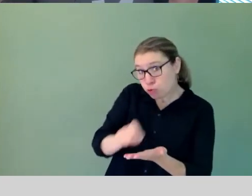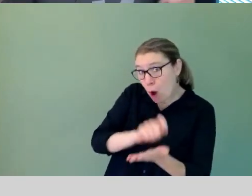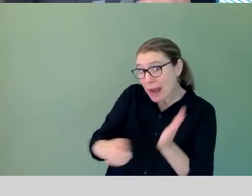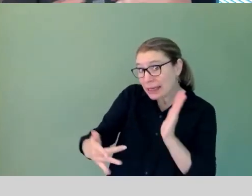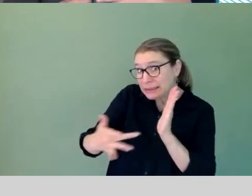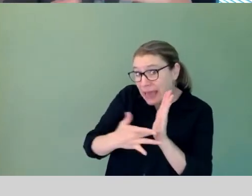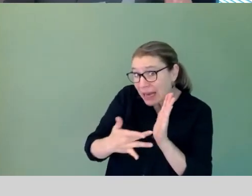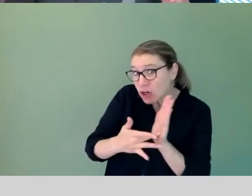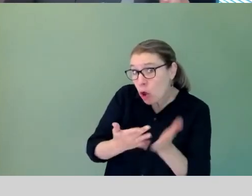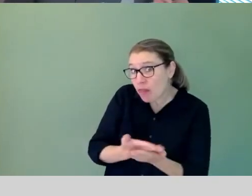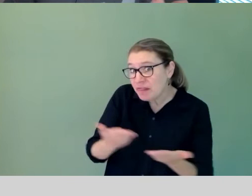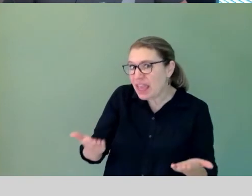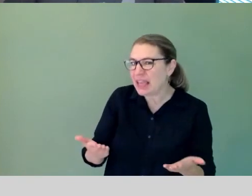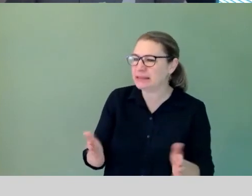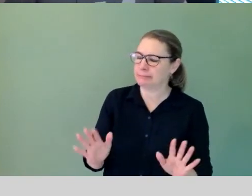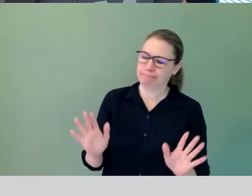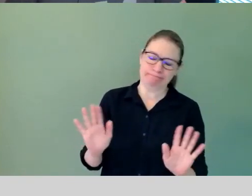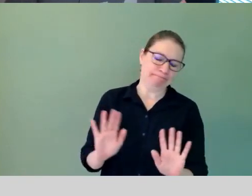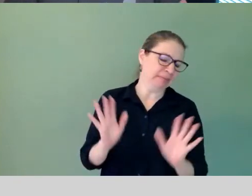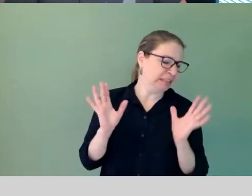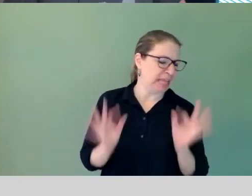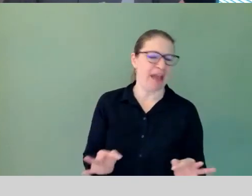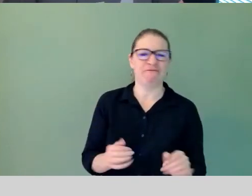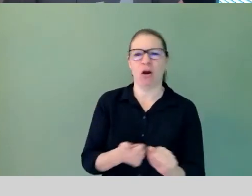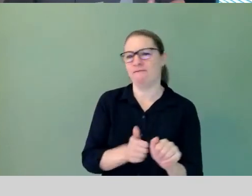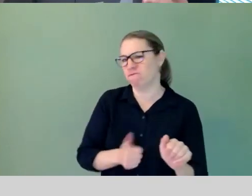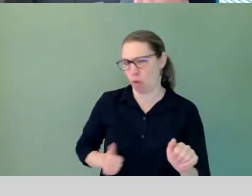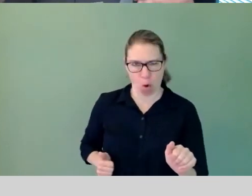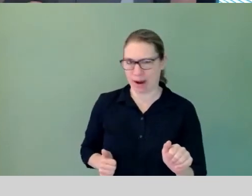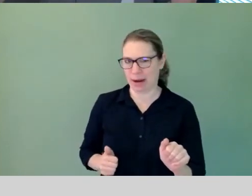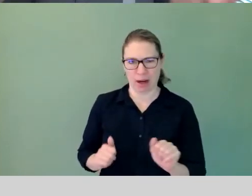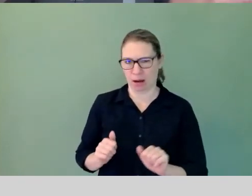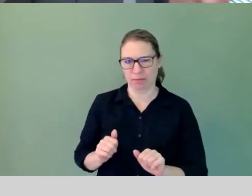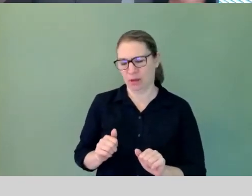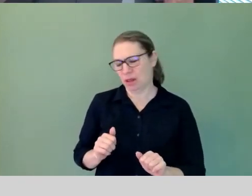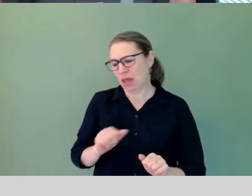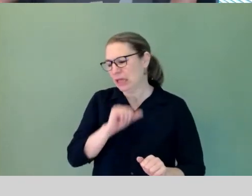That can go either way, but definitely I would avoid using them in documentation.